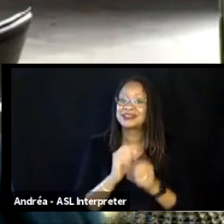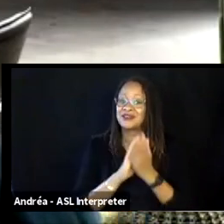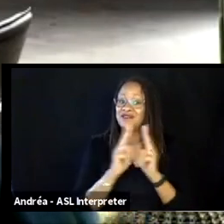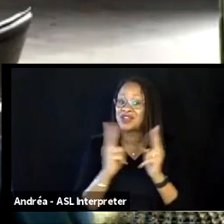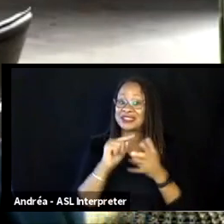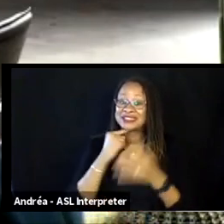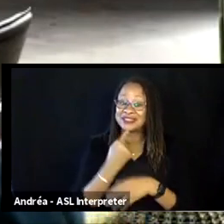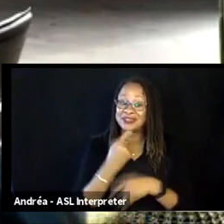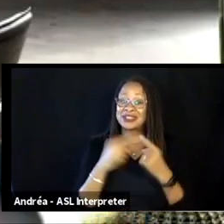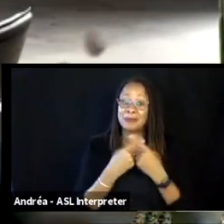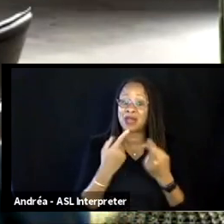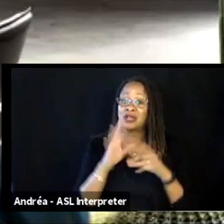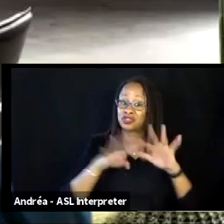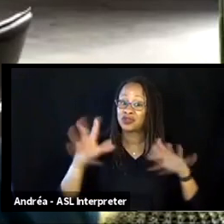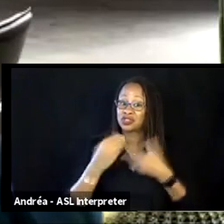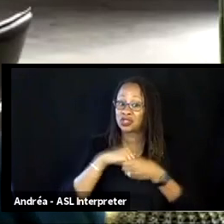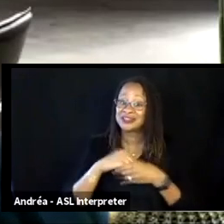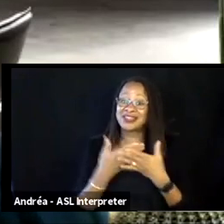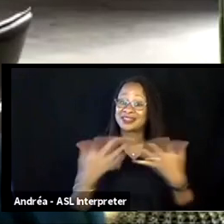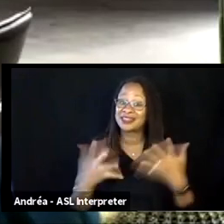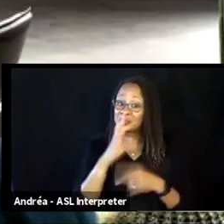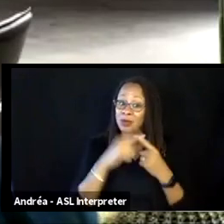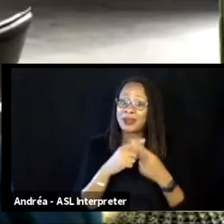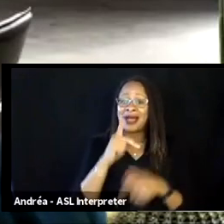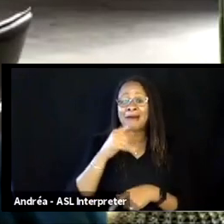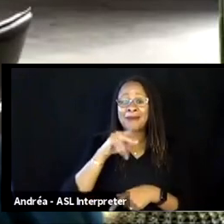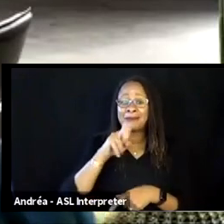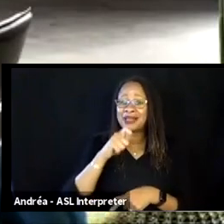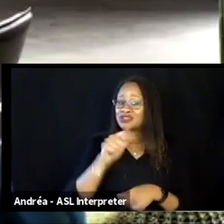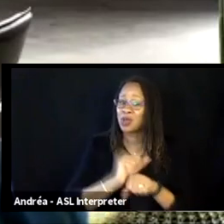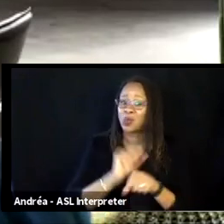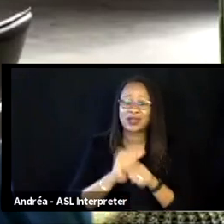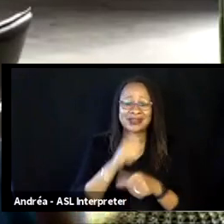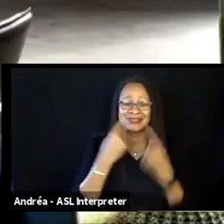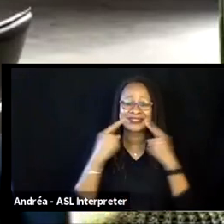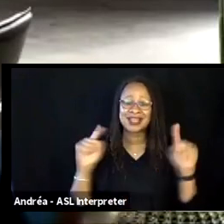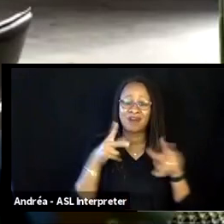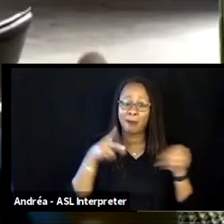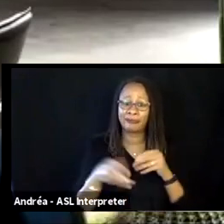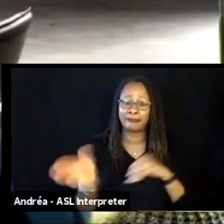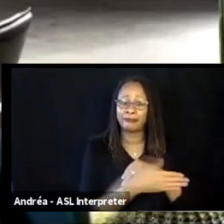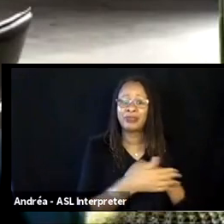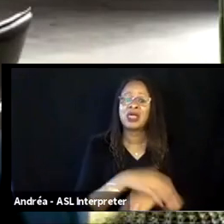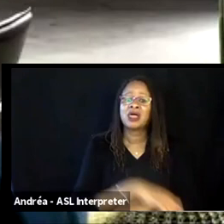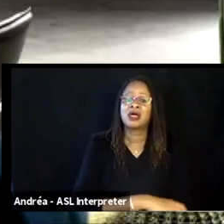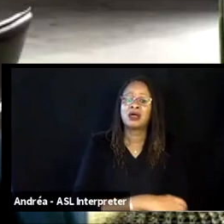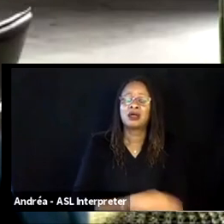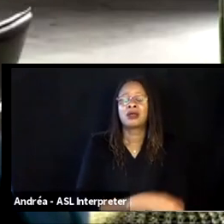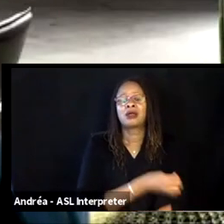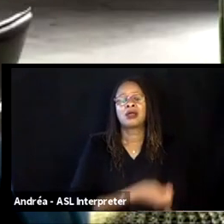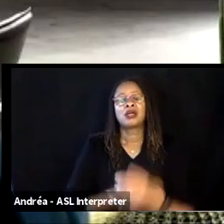around diversity and inclusion. The things we were talking about, pipelines that are not working, you really start to put that into